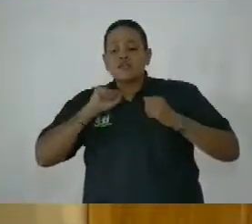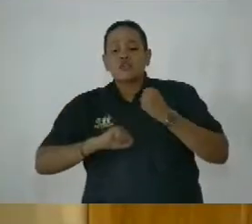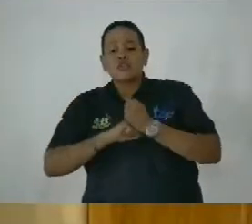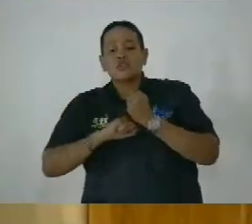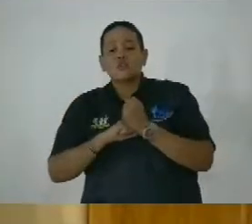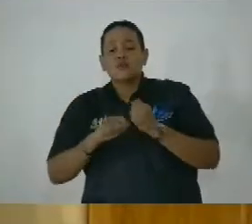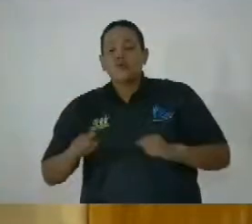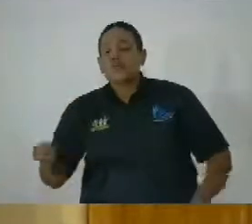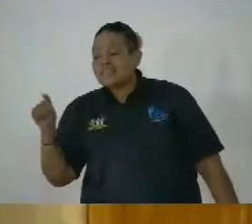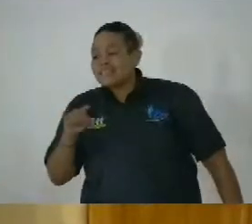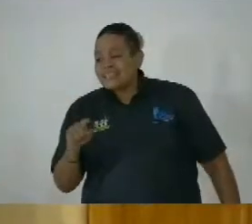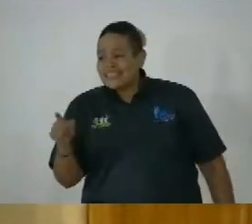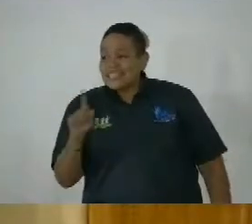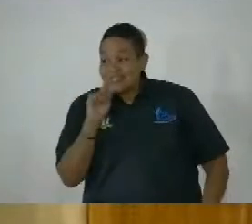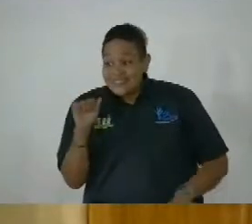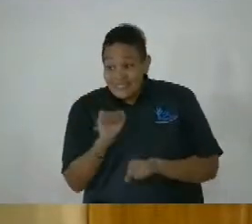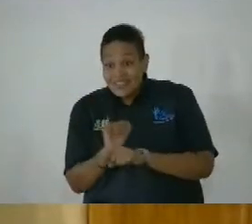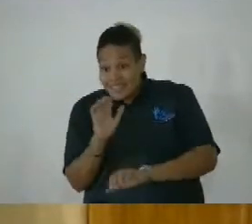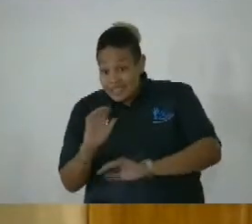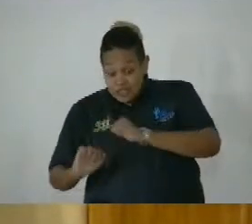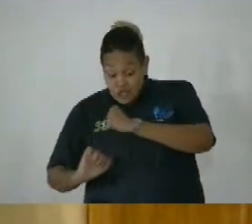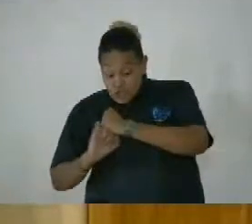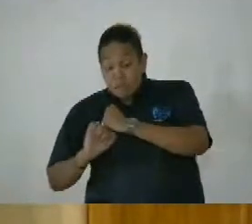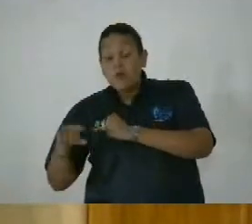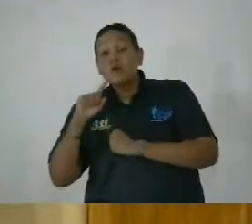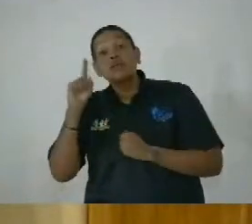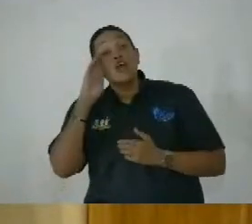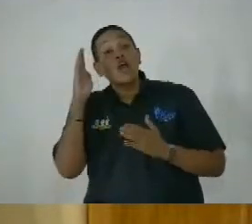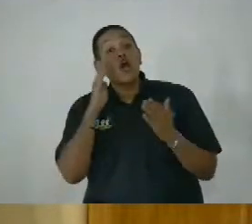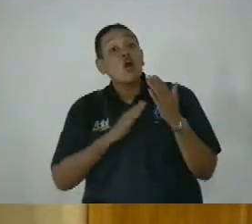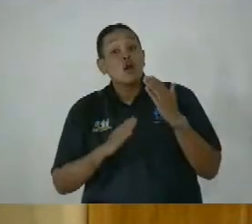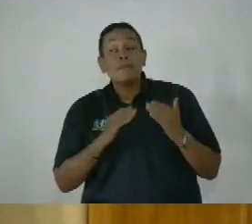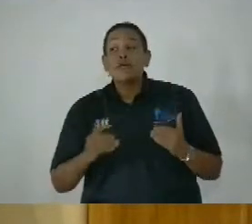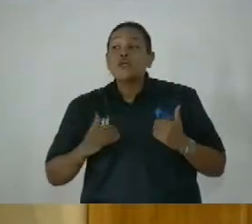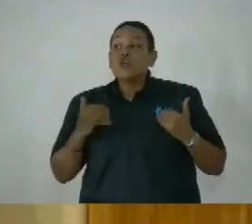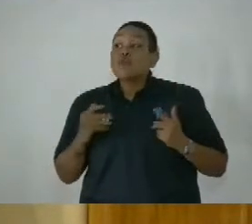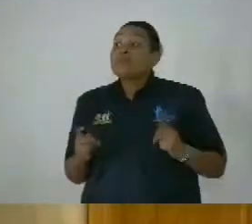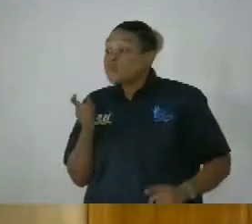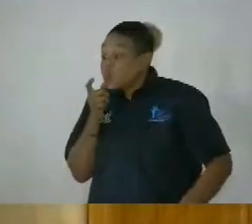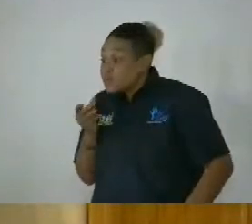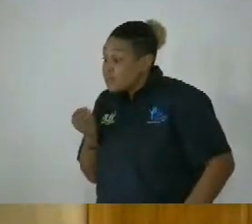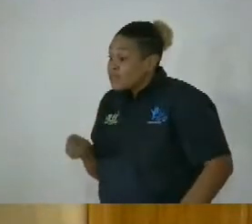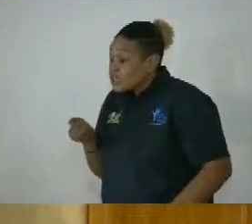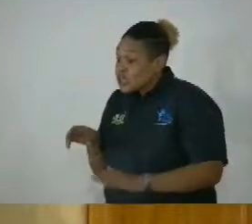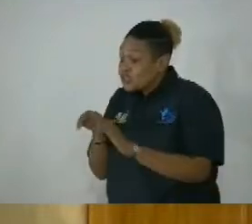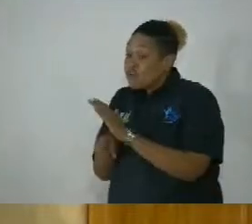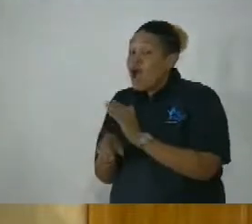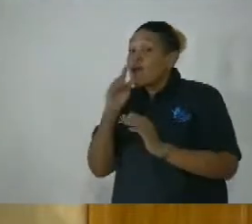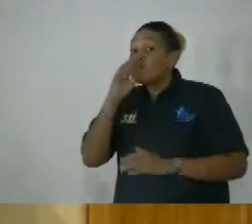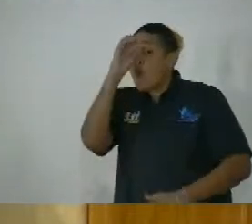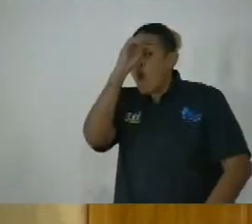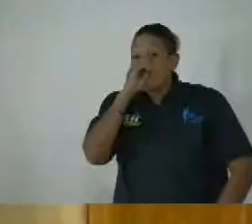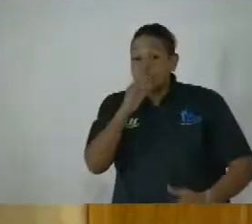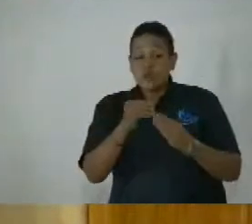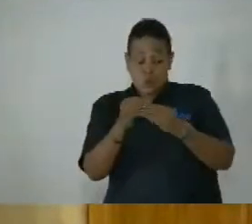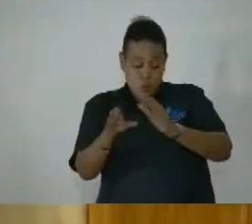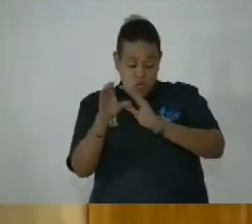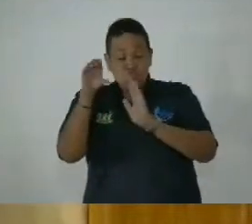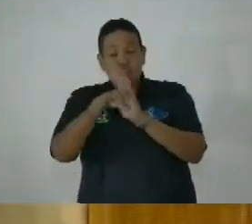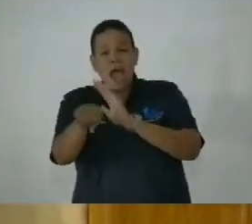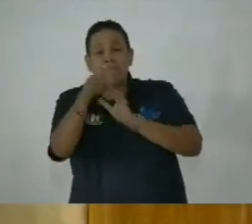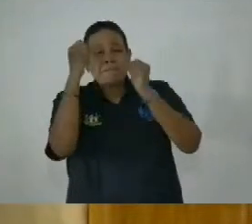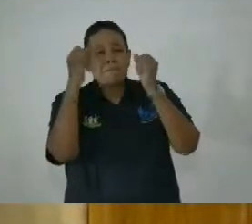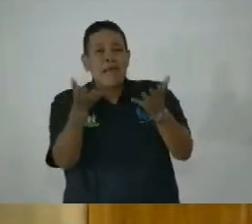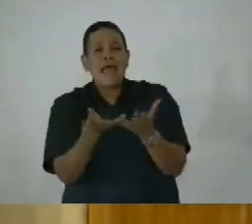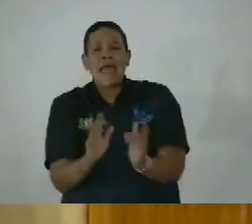these really humble, young victims of crime, the orphans of crime. There are too many